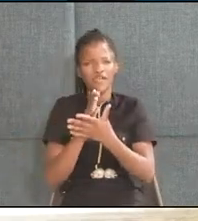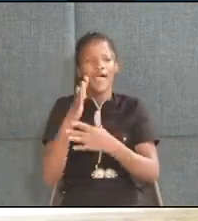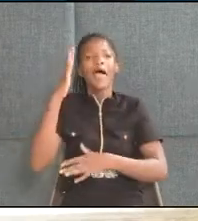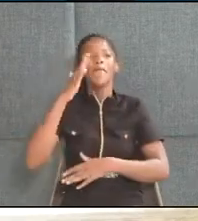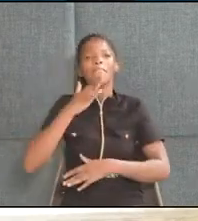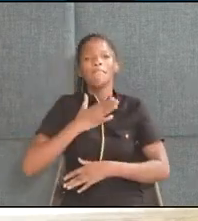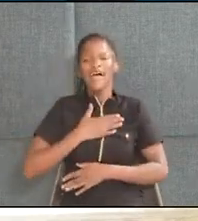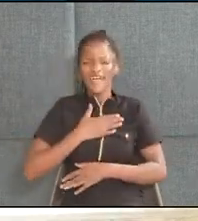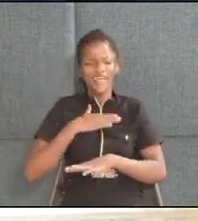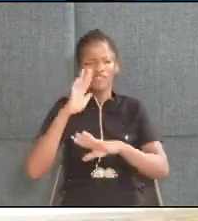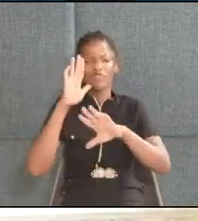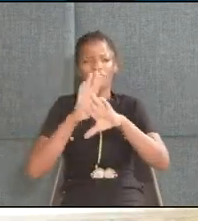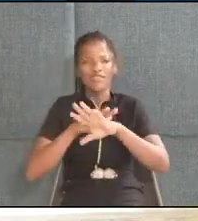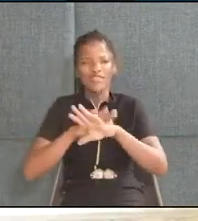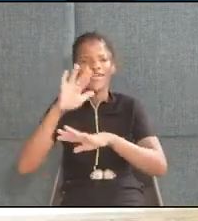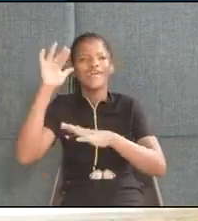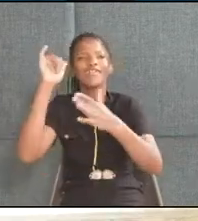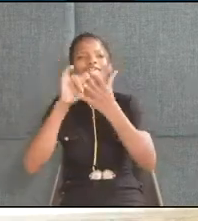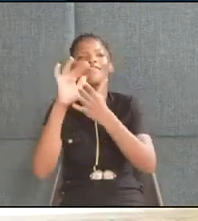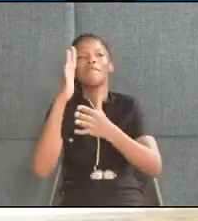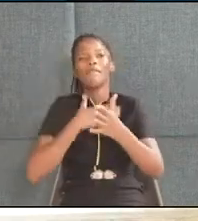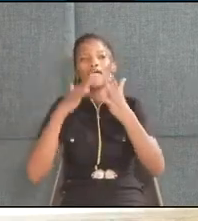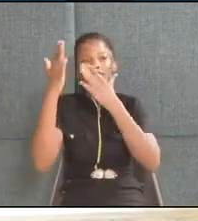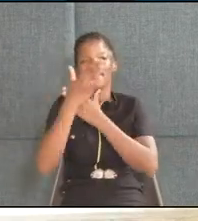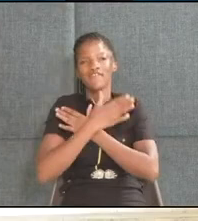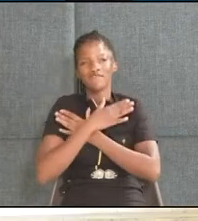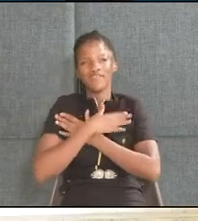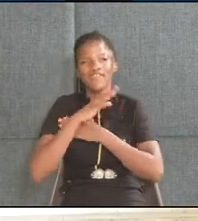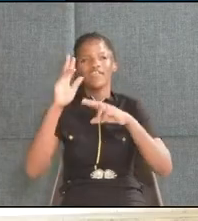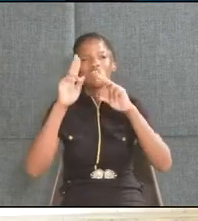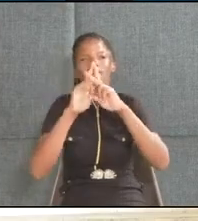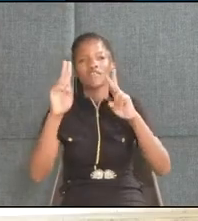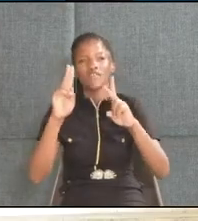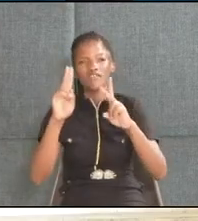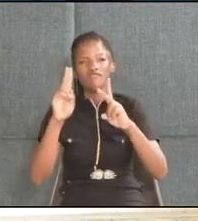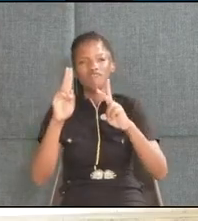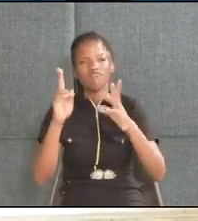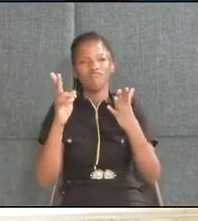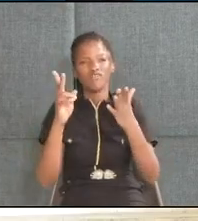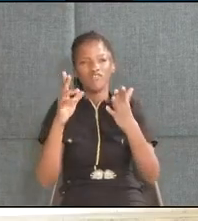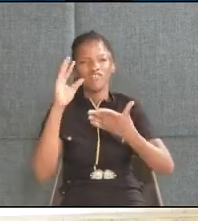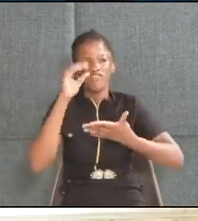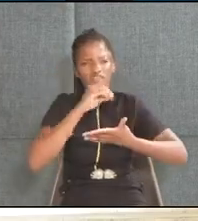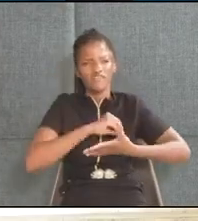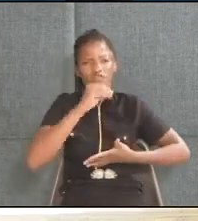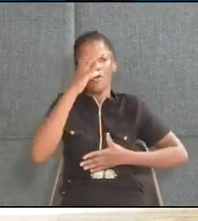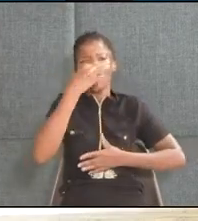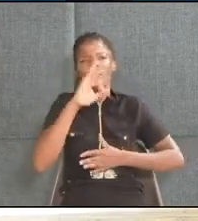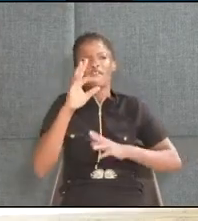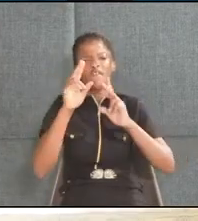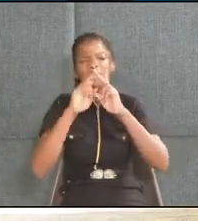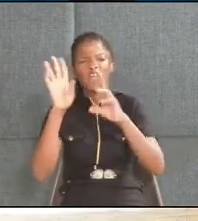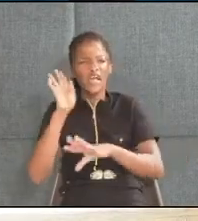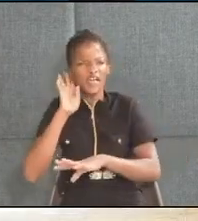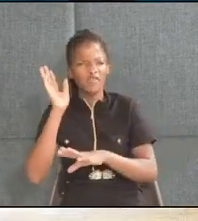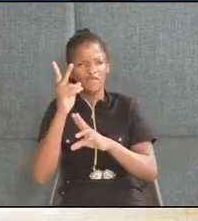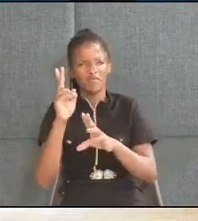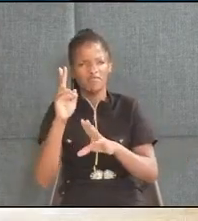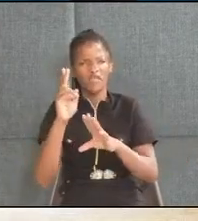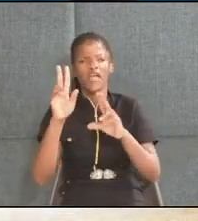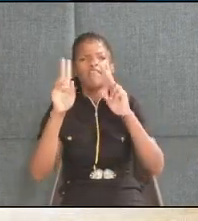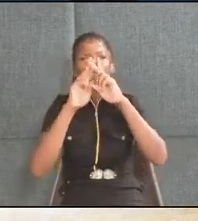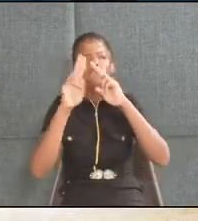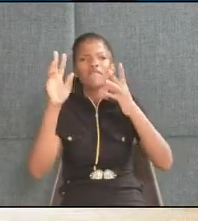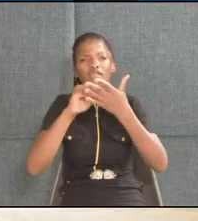My goodness, that, my dear friends, is Saul of Tarsus. I have heard of him. He's a very learned